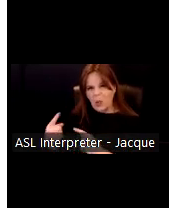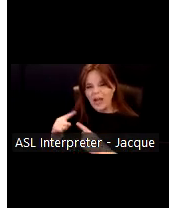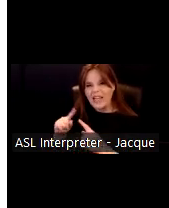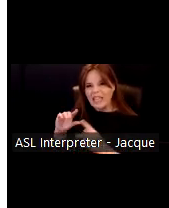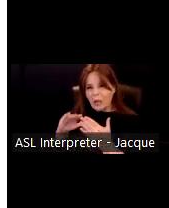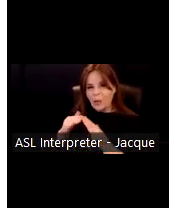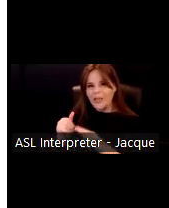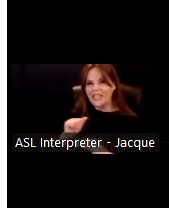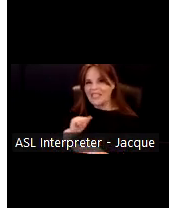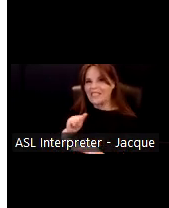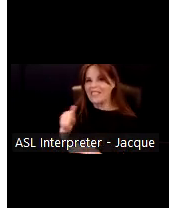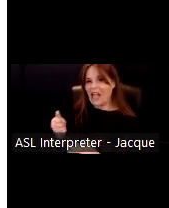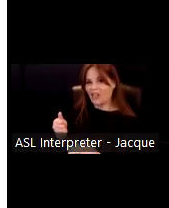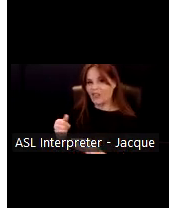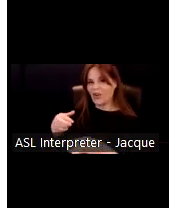get.